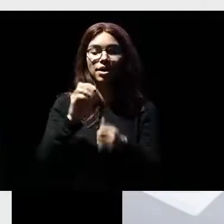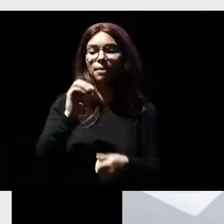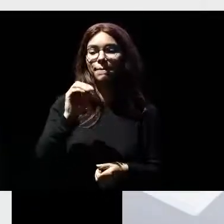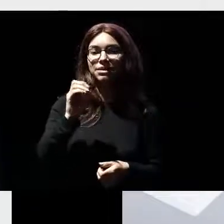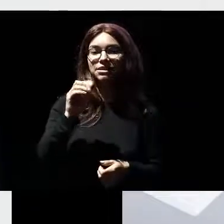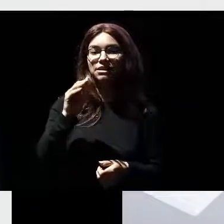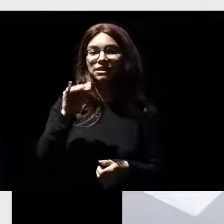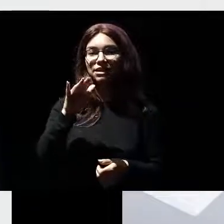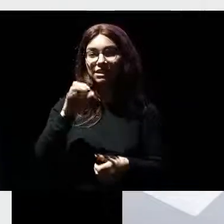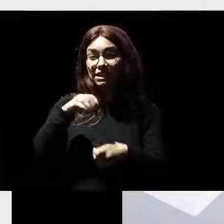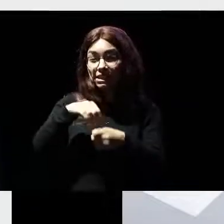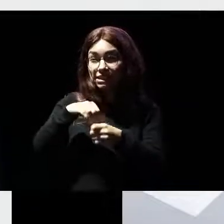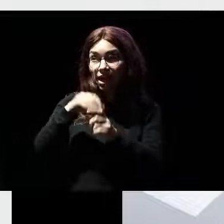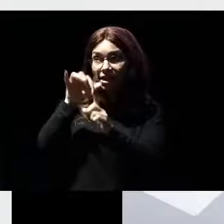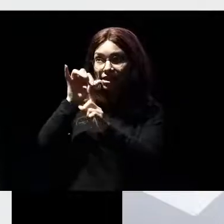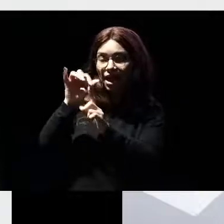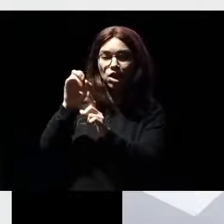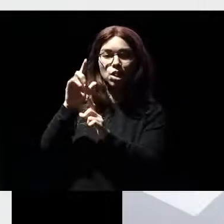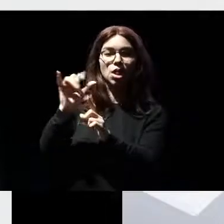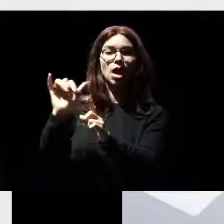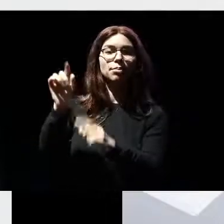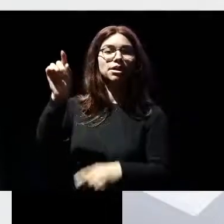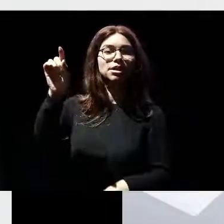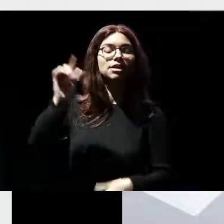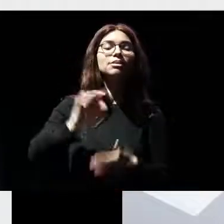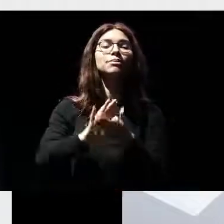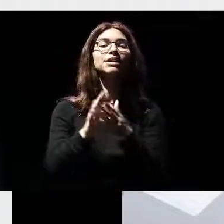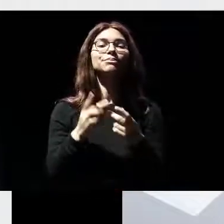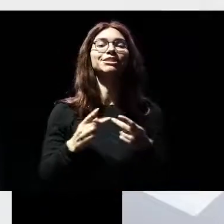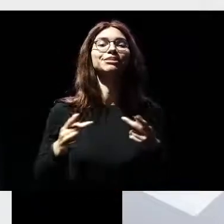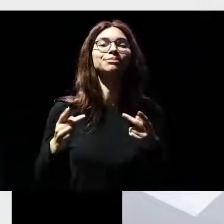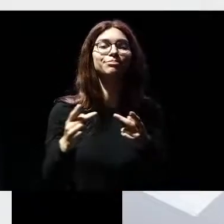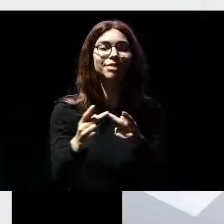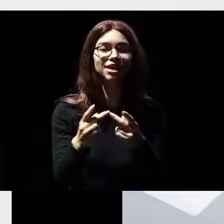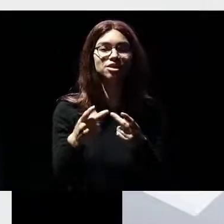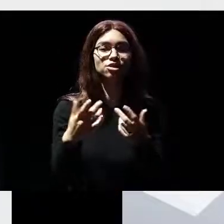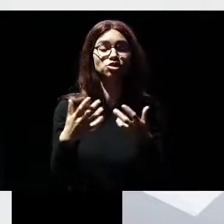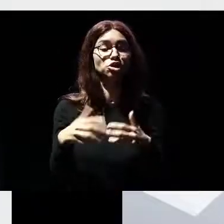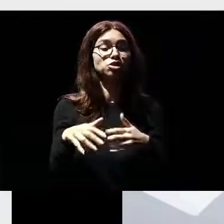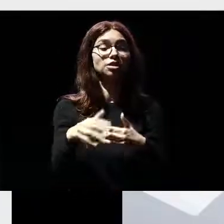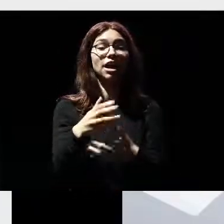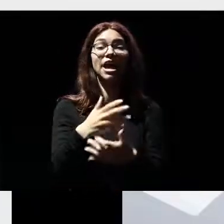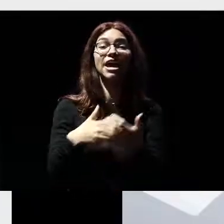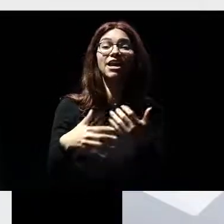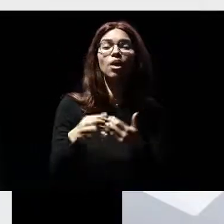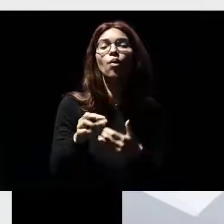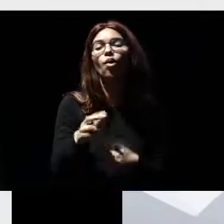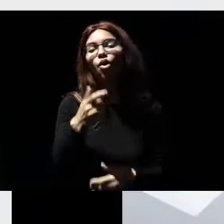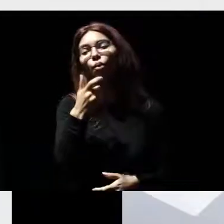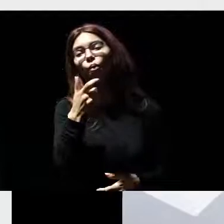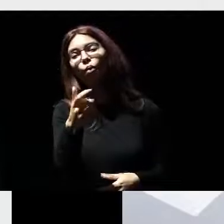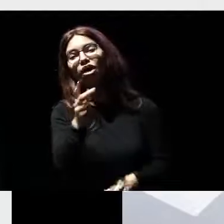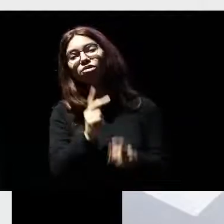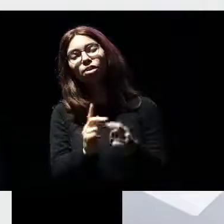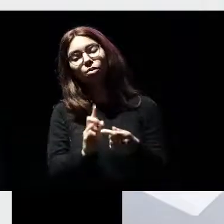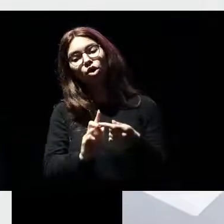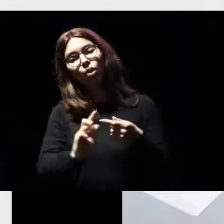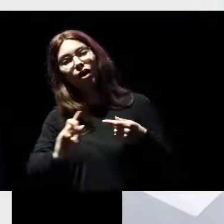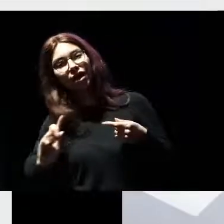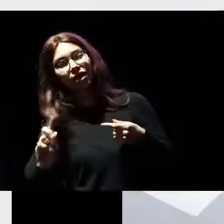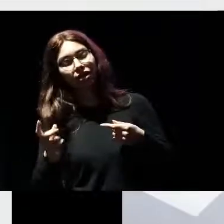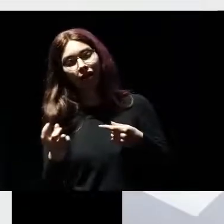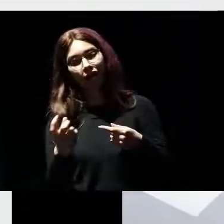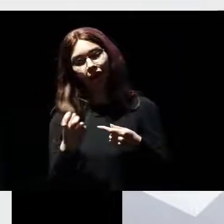the lobby, which can also act as a space to hang out and watch people coming